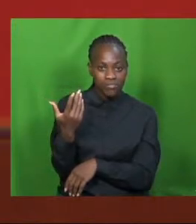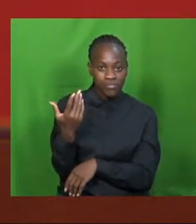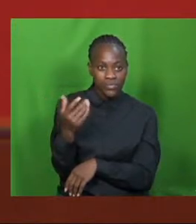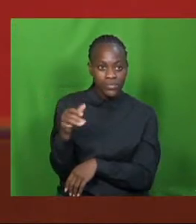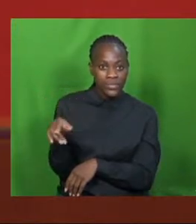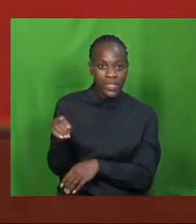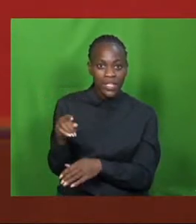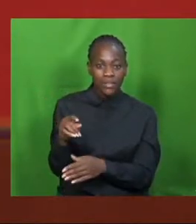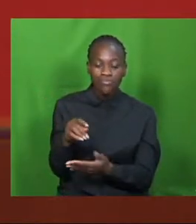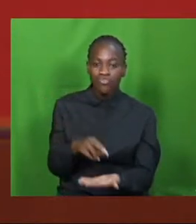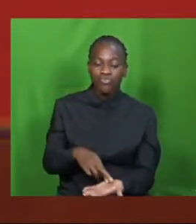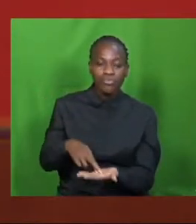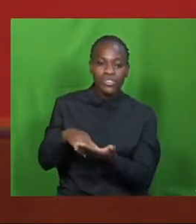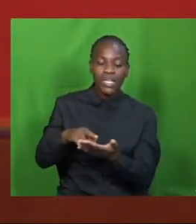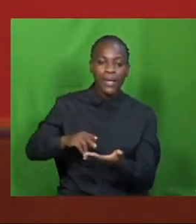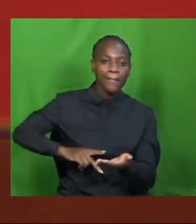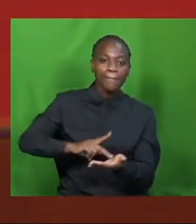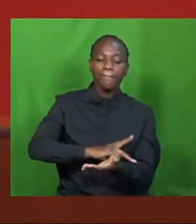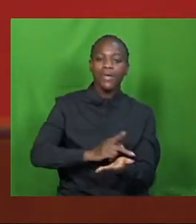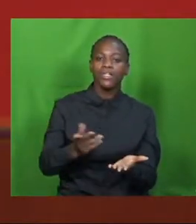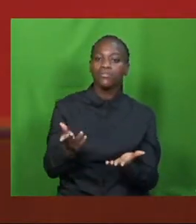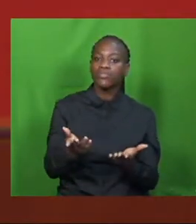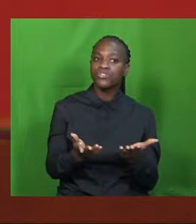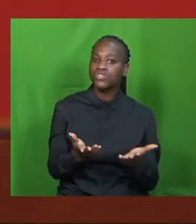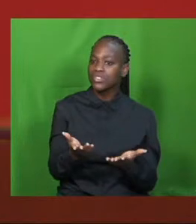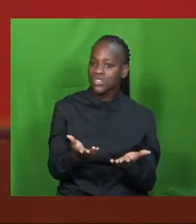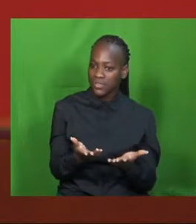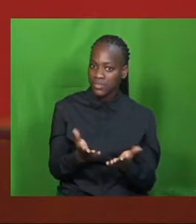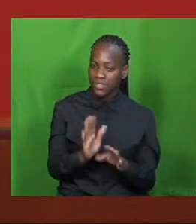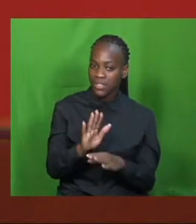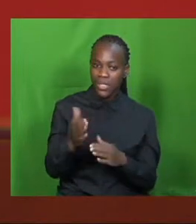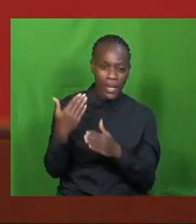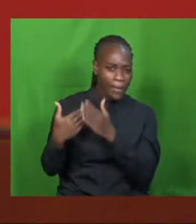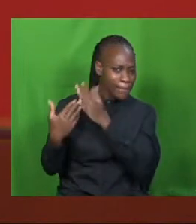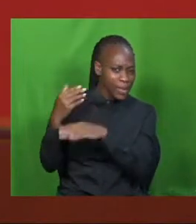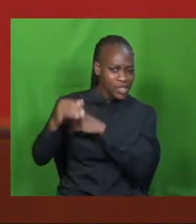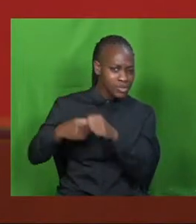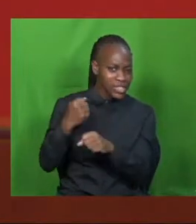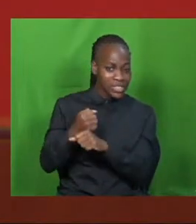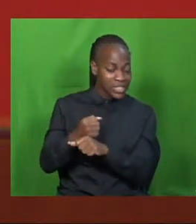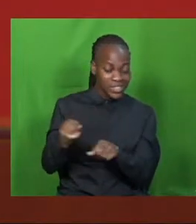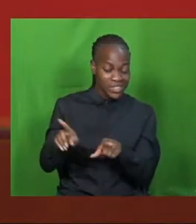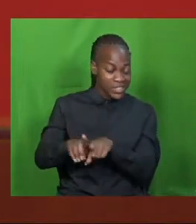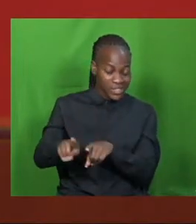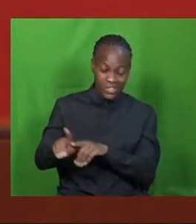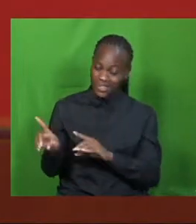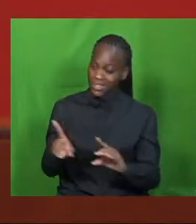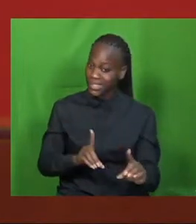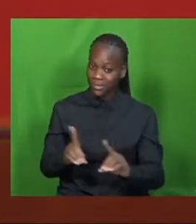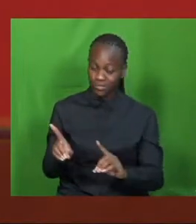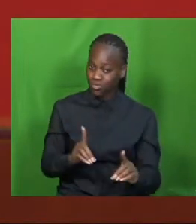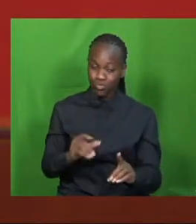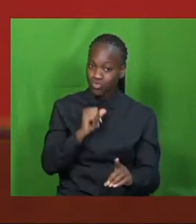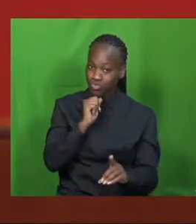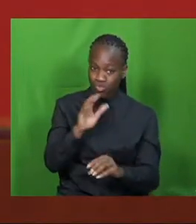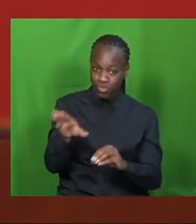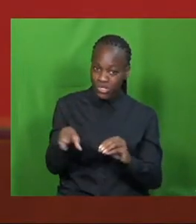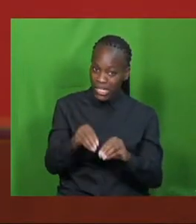Honorable Speaker, a consequential correction following from the Honorable Member for North